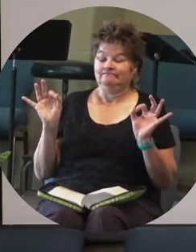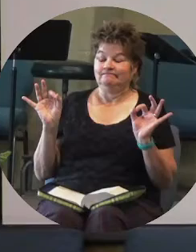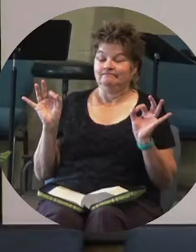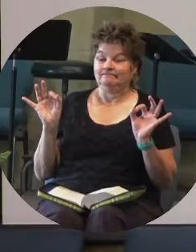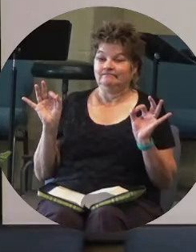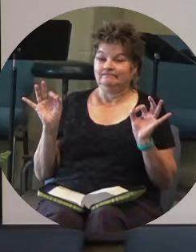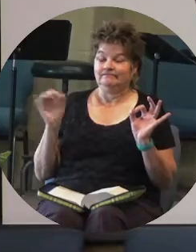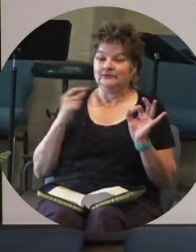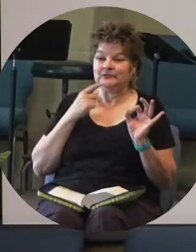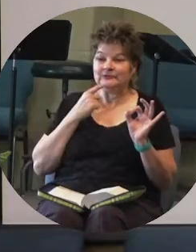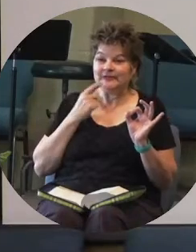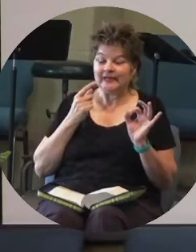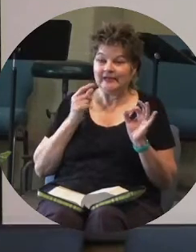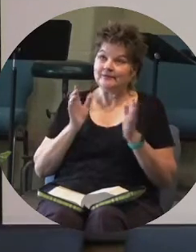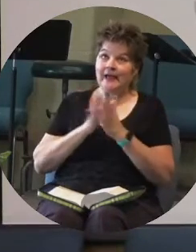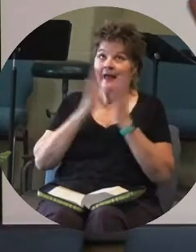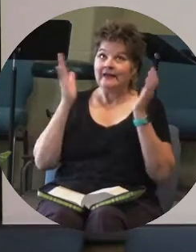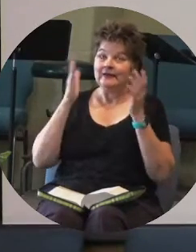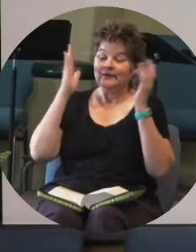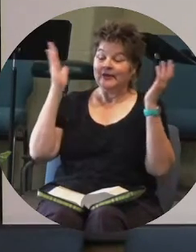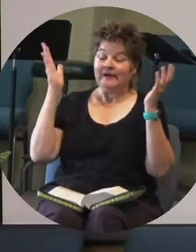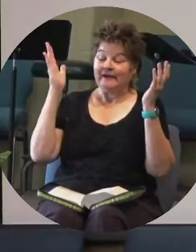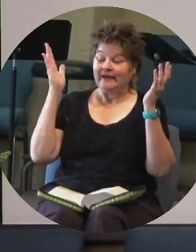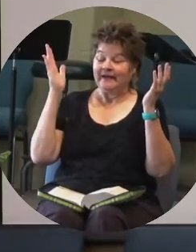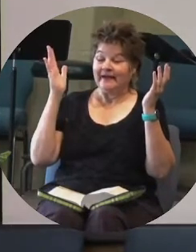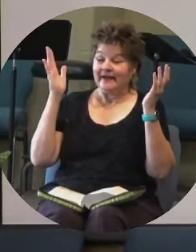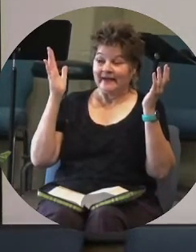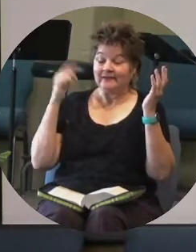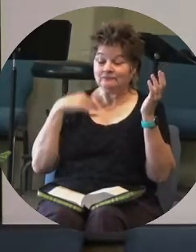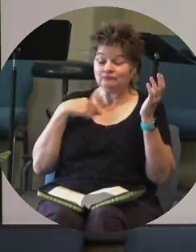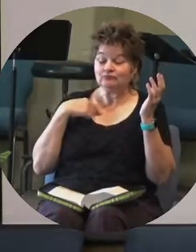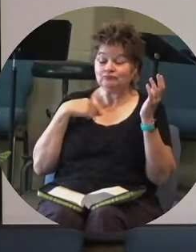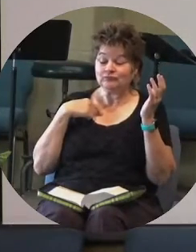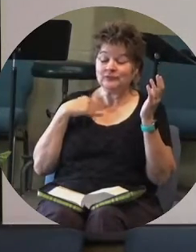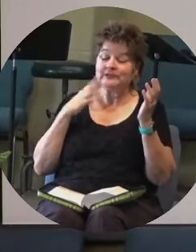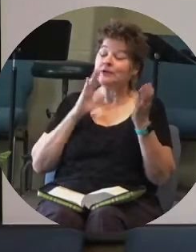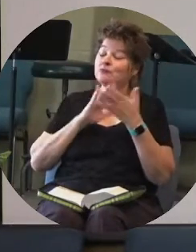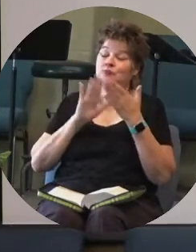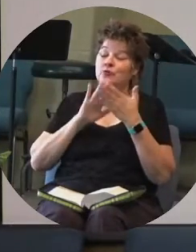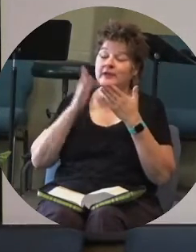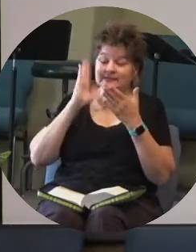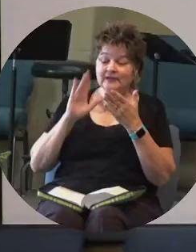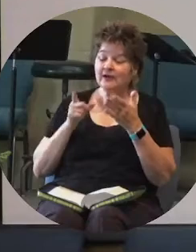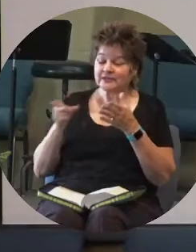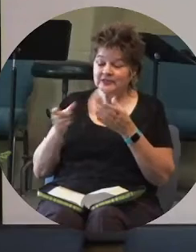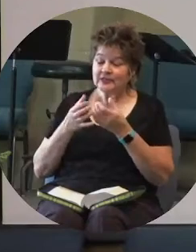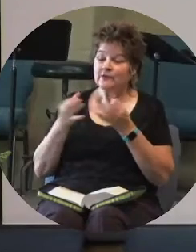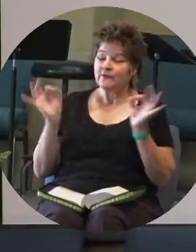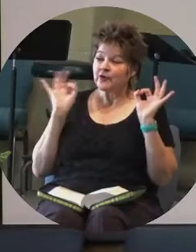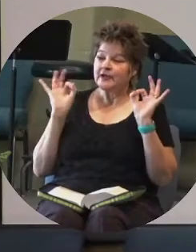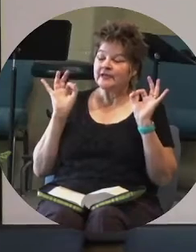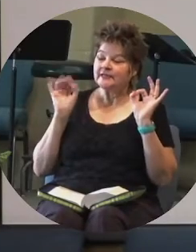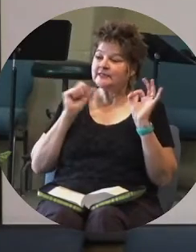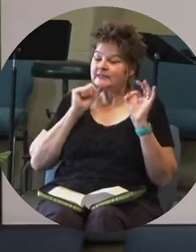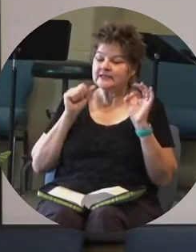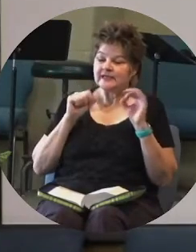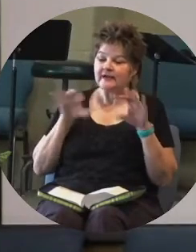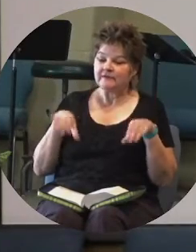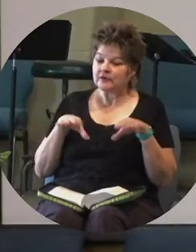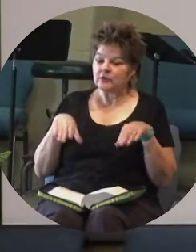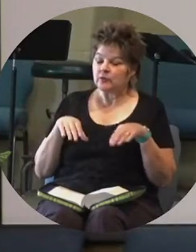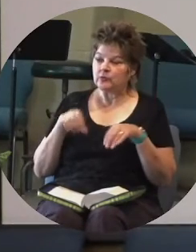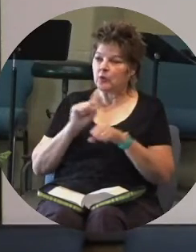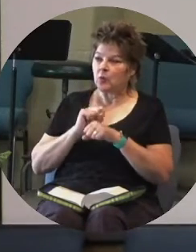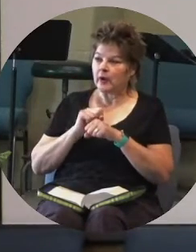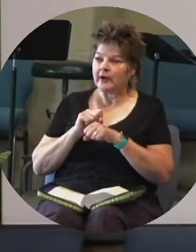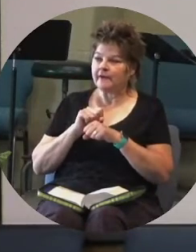Would you say hallelujah to that? Would you? I would. Praise God, she's free. She no longer has to do the bidding of her masters.